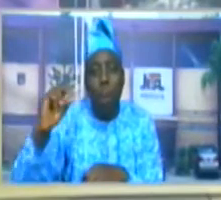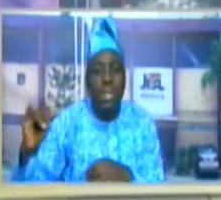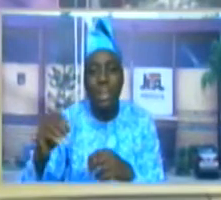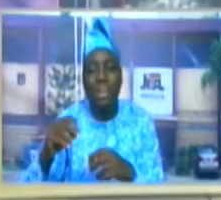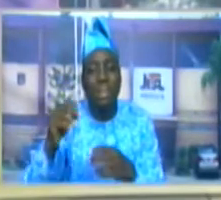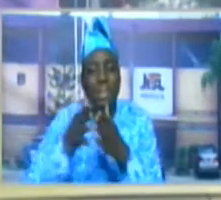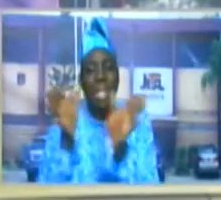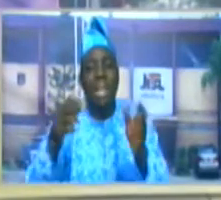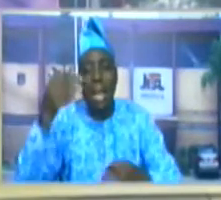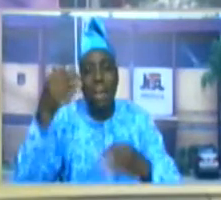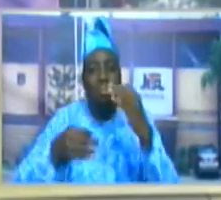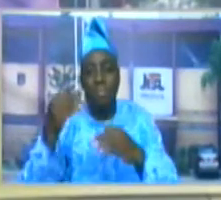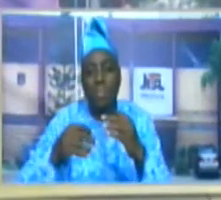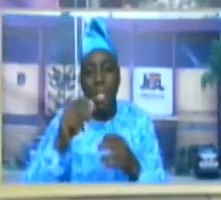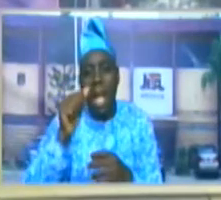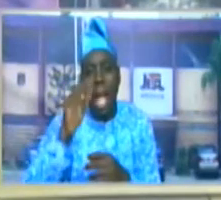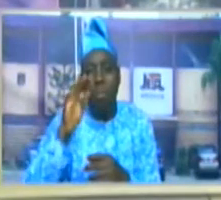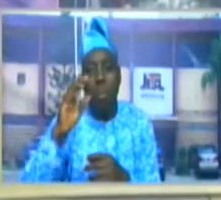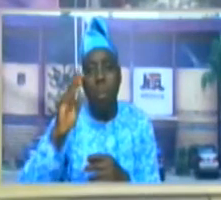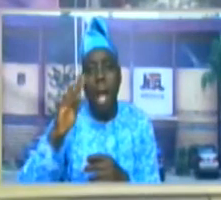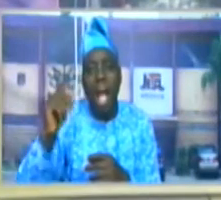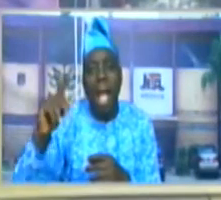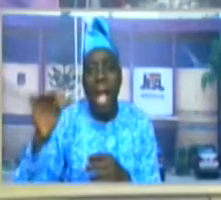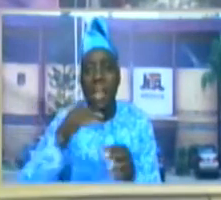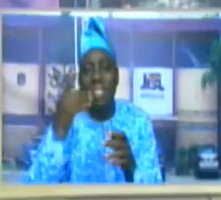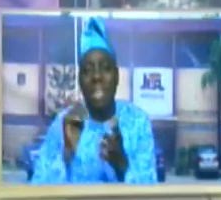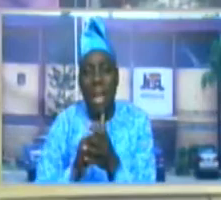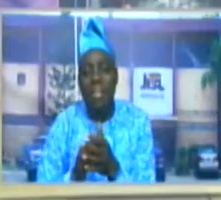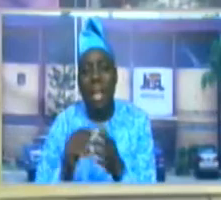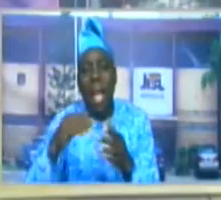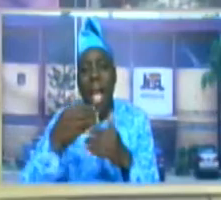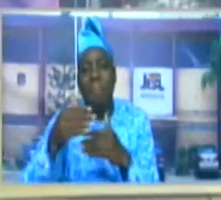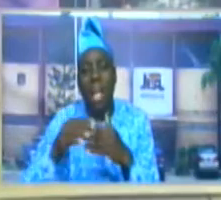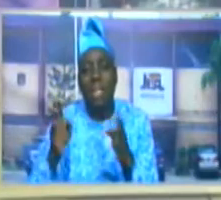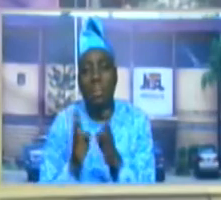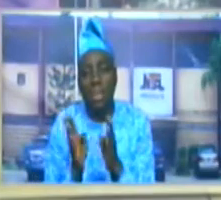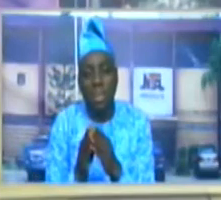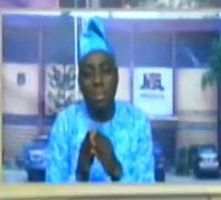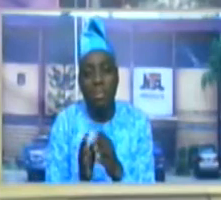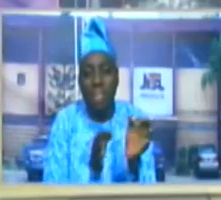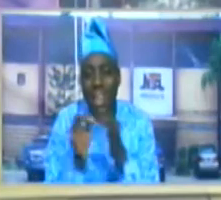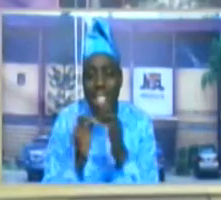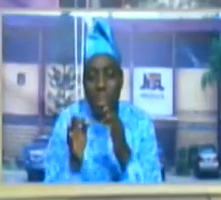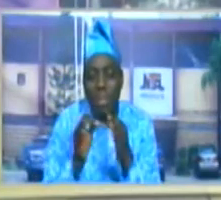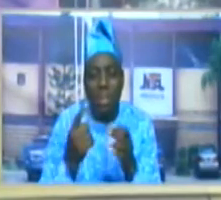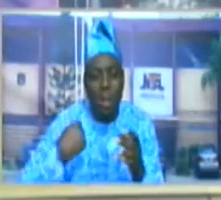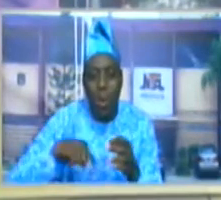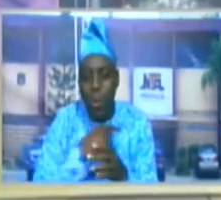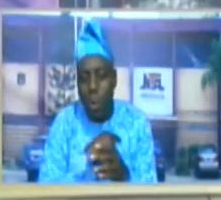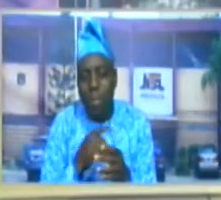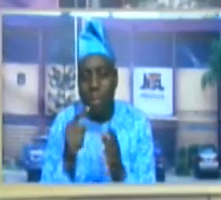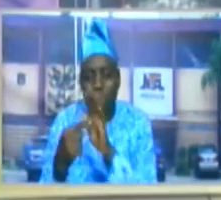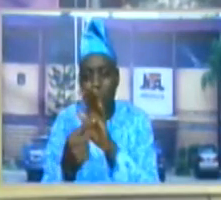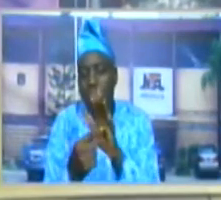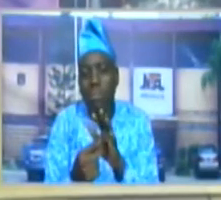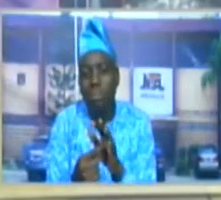Malami announced this while briefing journalists after the meeting of the National Security Council. He said, when finalized,